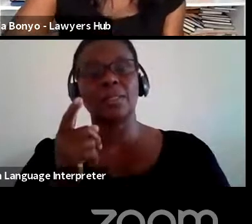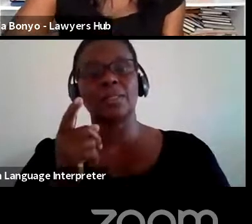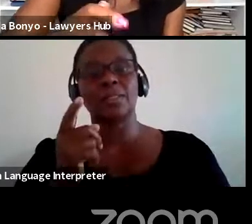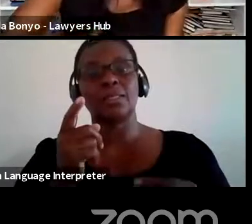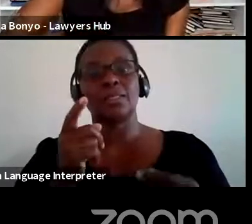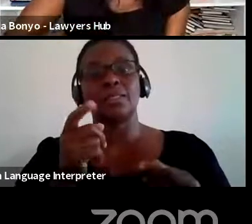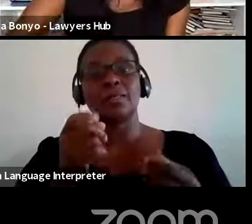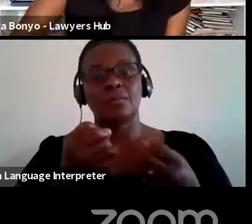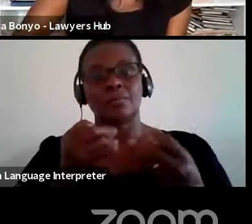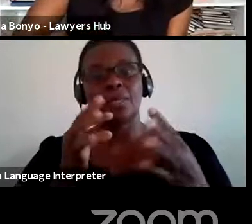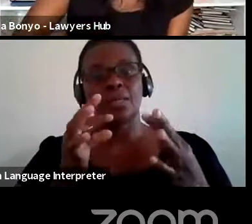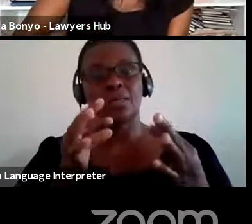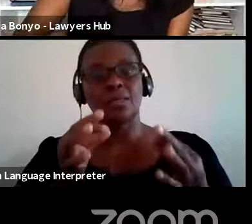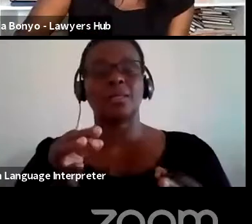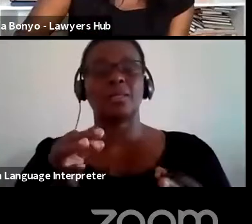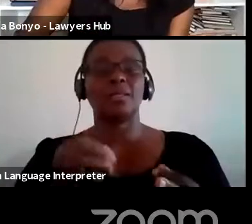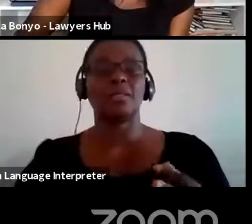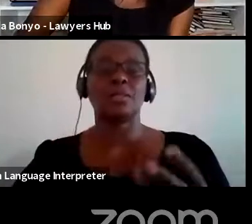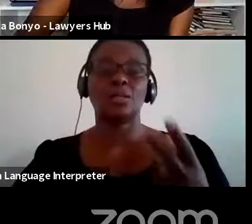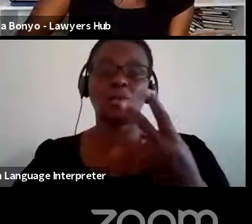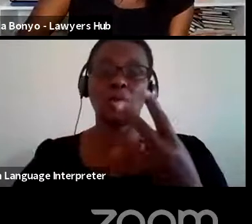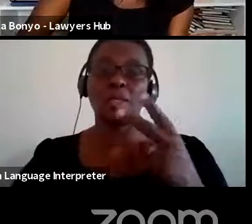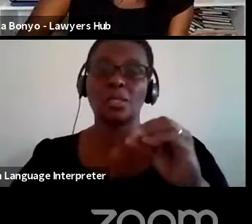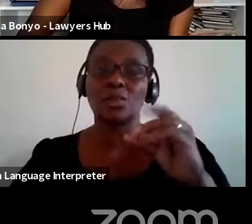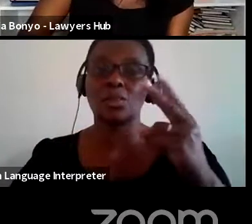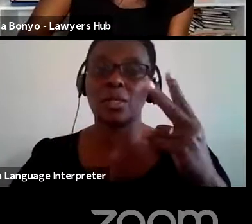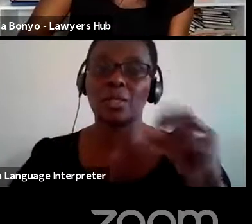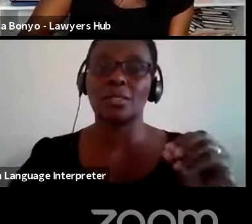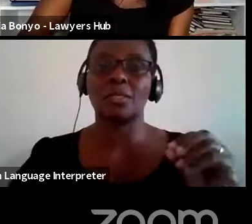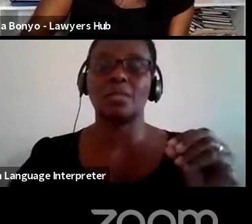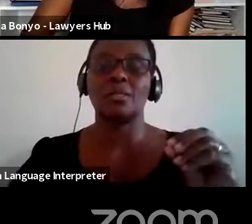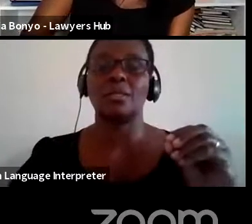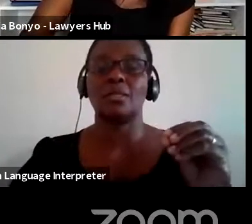how it was going to be conducted